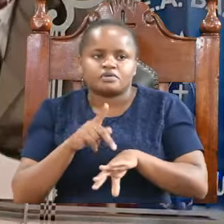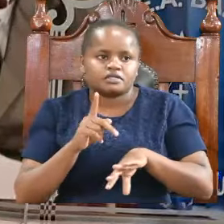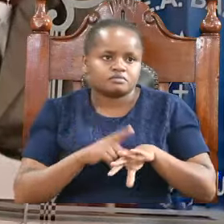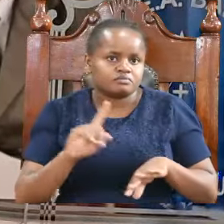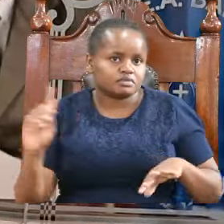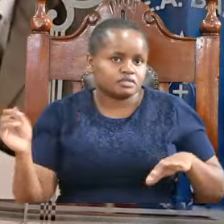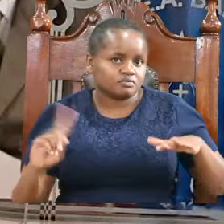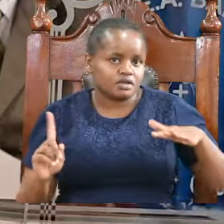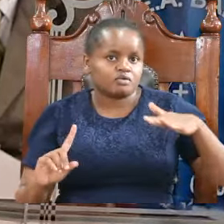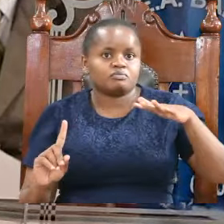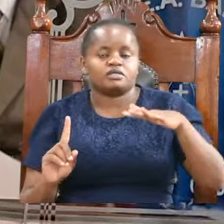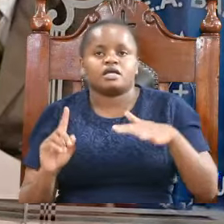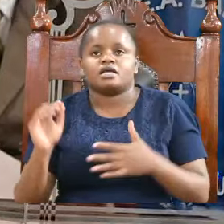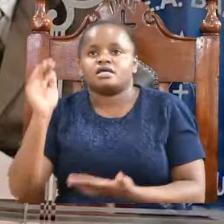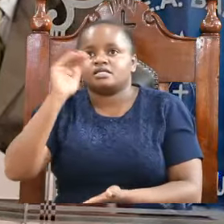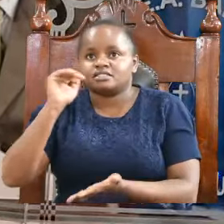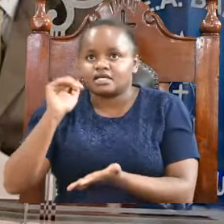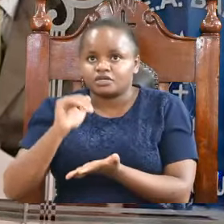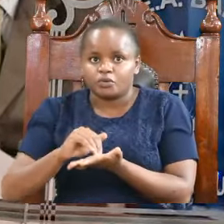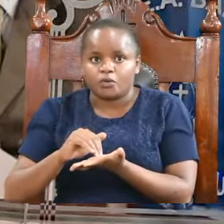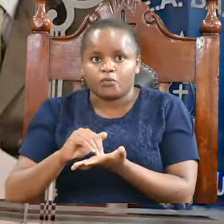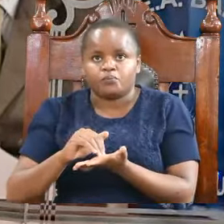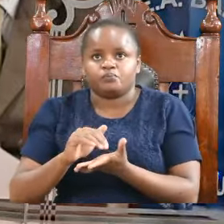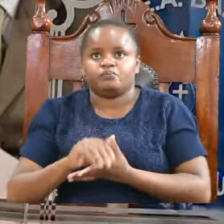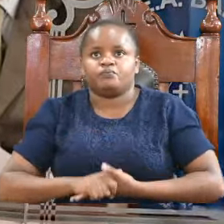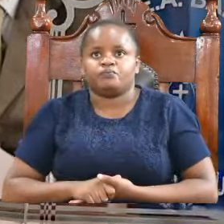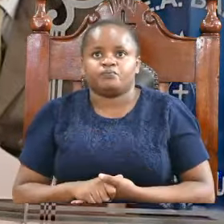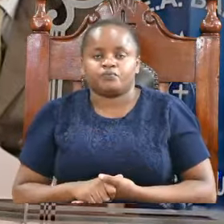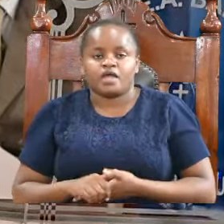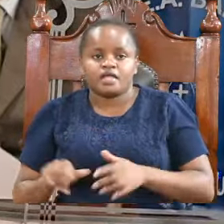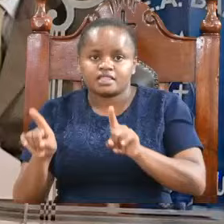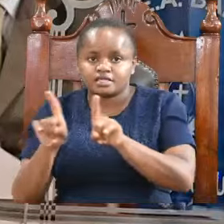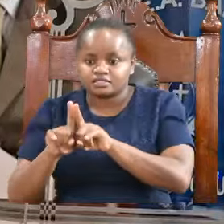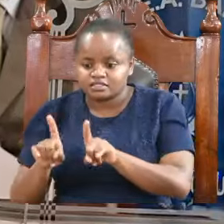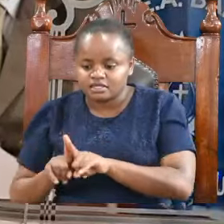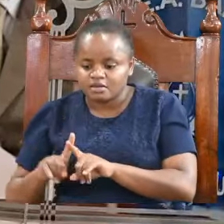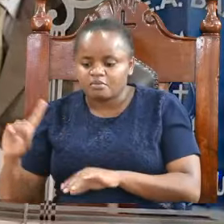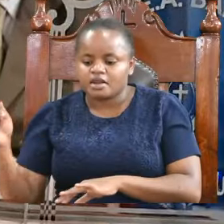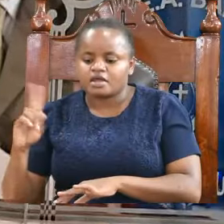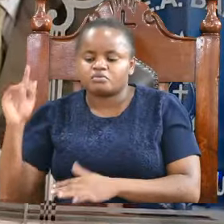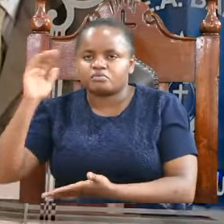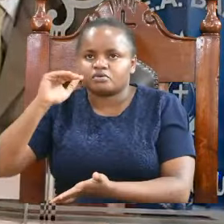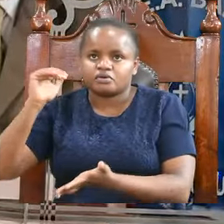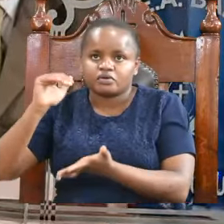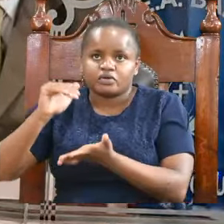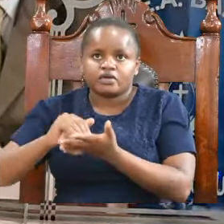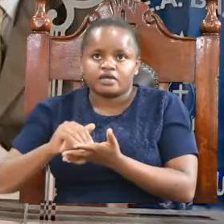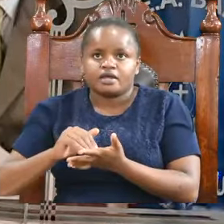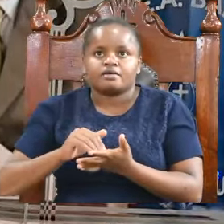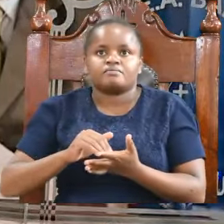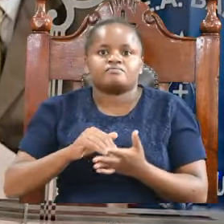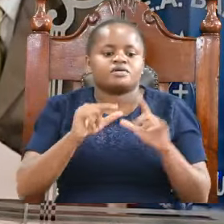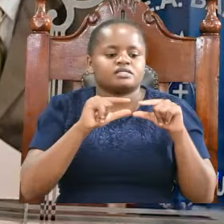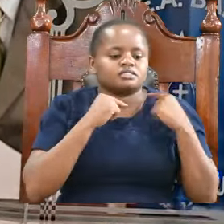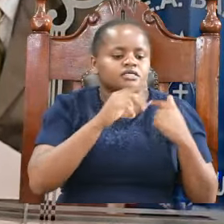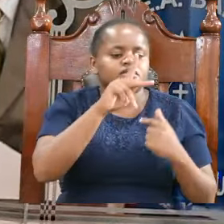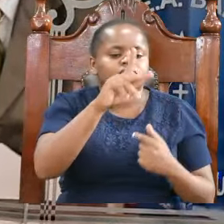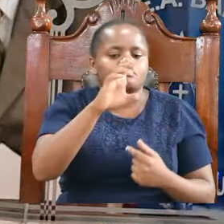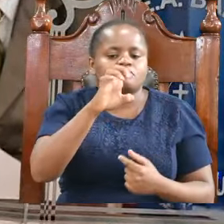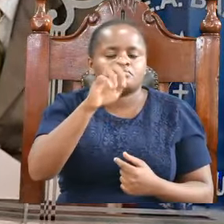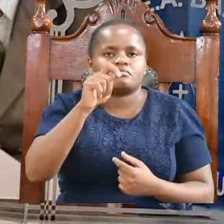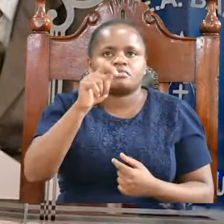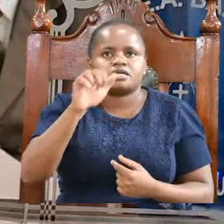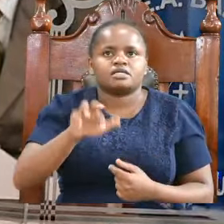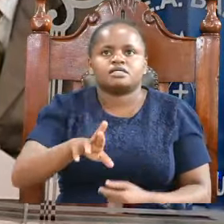Central. And whereas the said Presbytery has adjudged the said Reverend Peter Jeroge